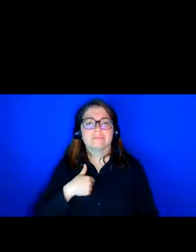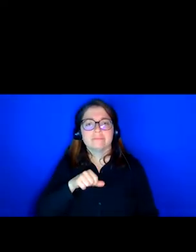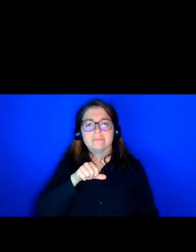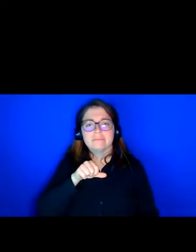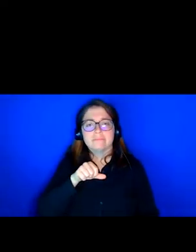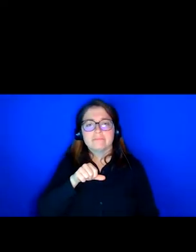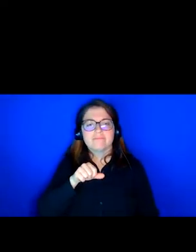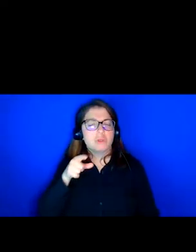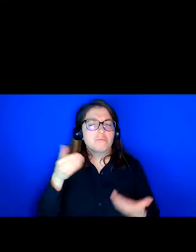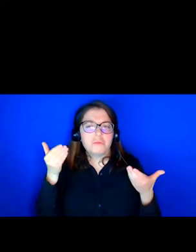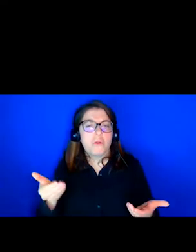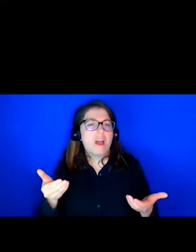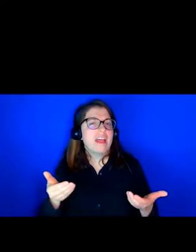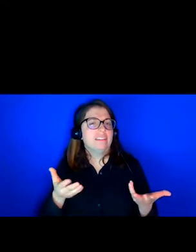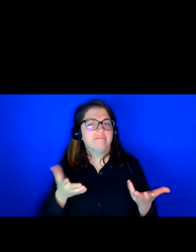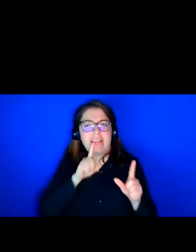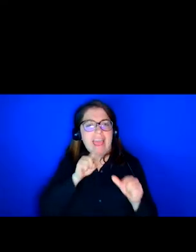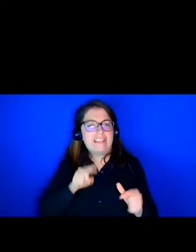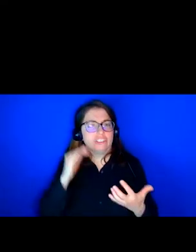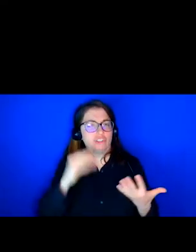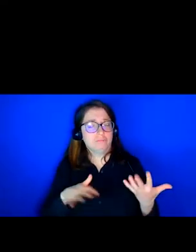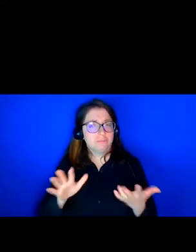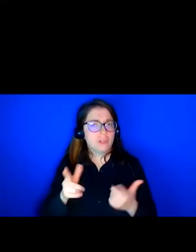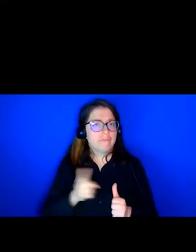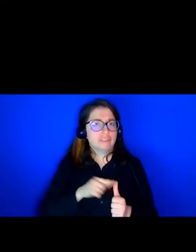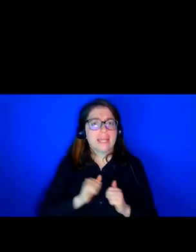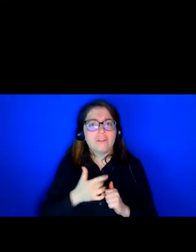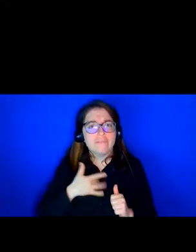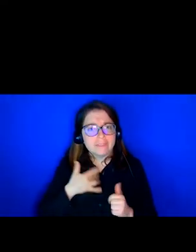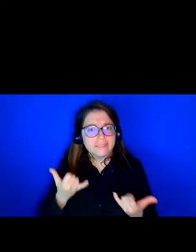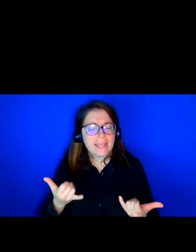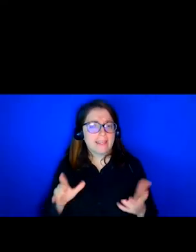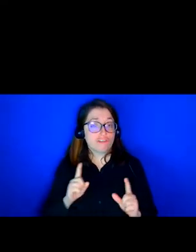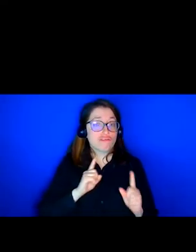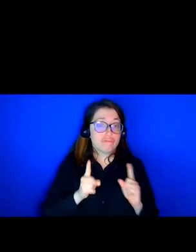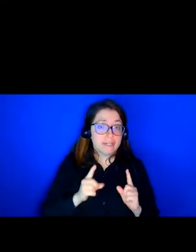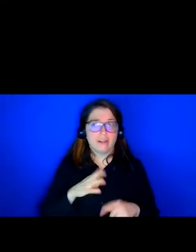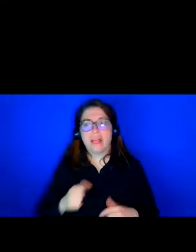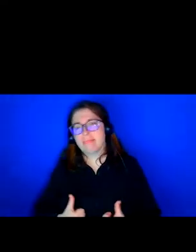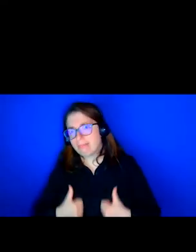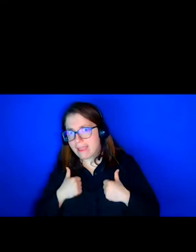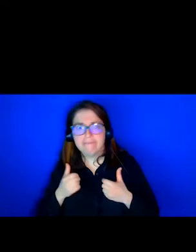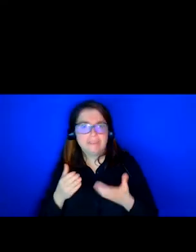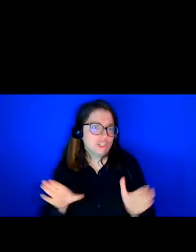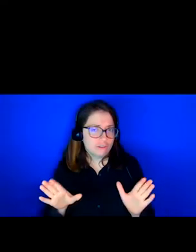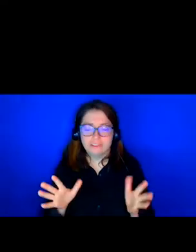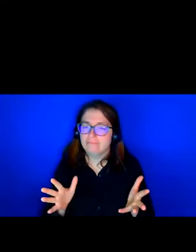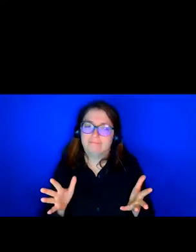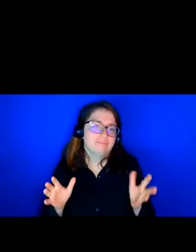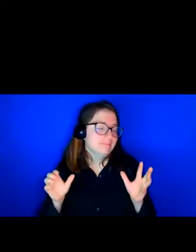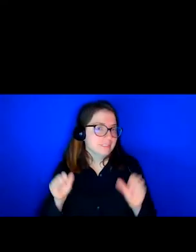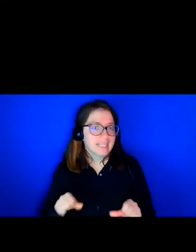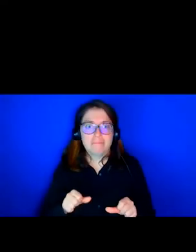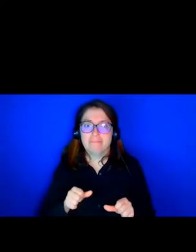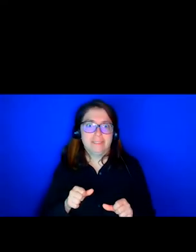few questions like, one, how are you feeling today? Like career conversations and just life in general can be, it's good for us to kind of be